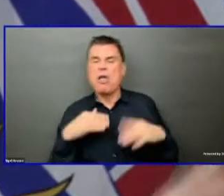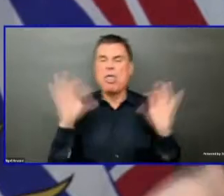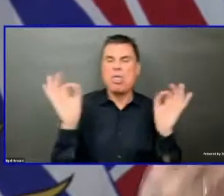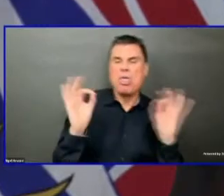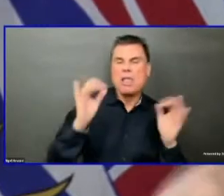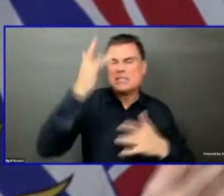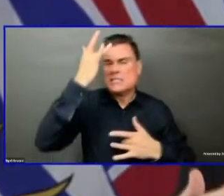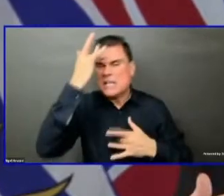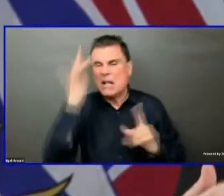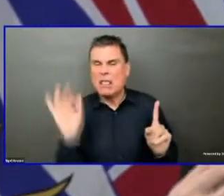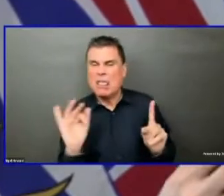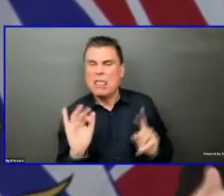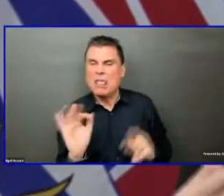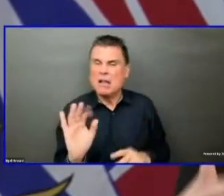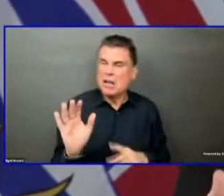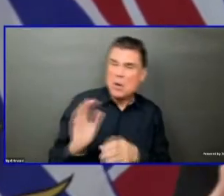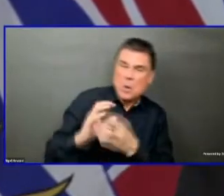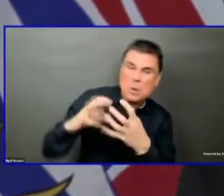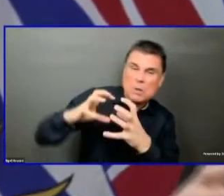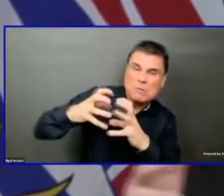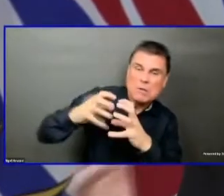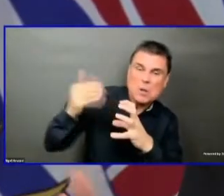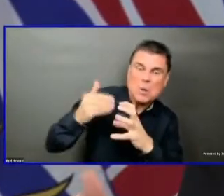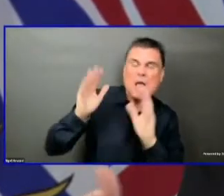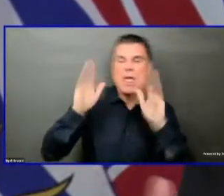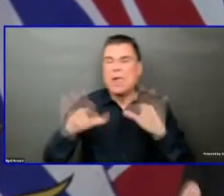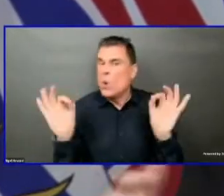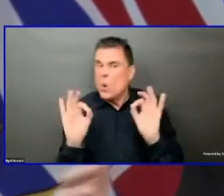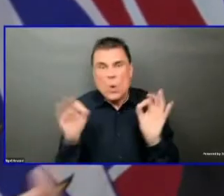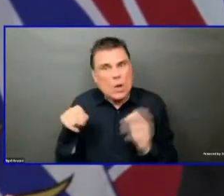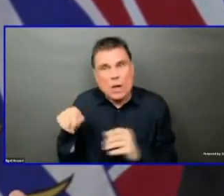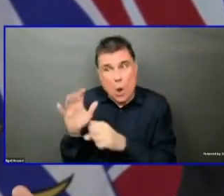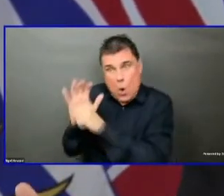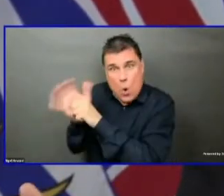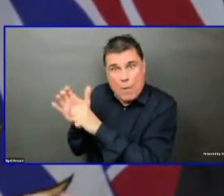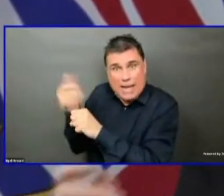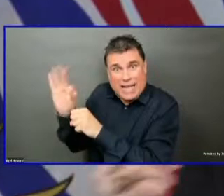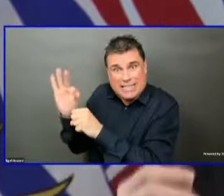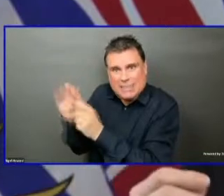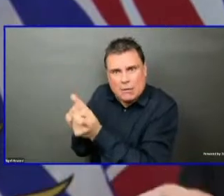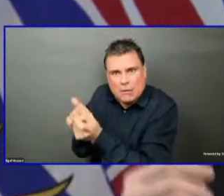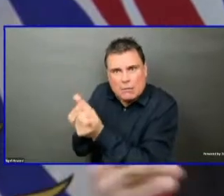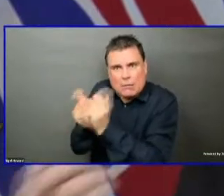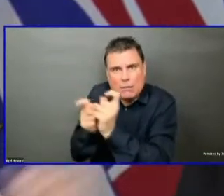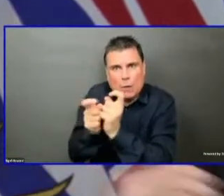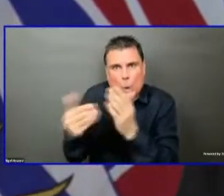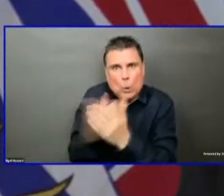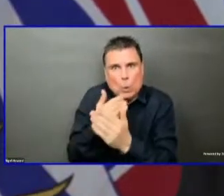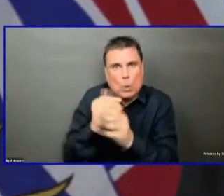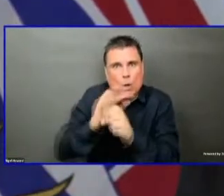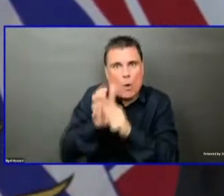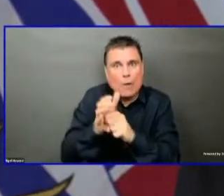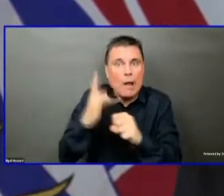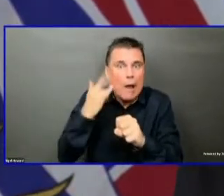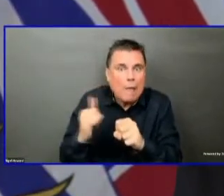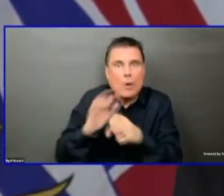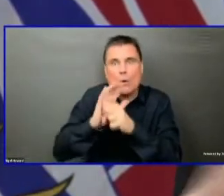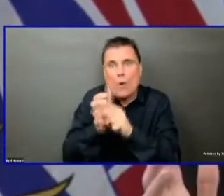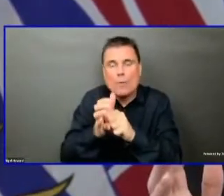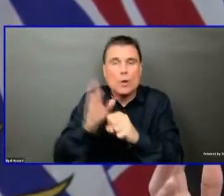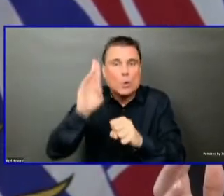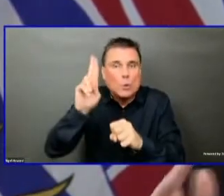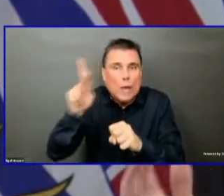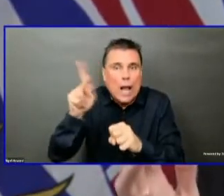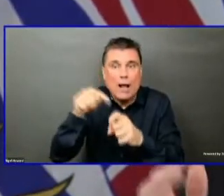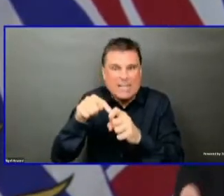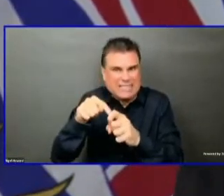the replication of the virus could lead to another mutation or a variance. And we know that these, the ones that we've